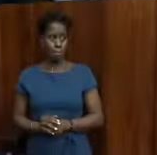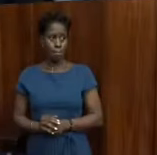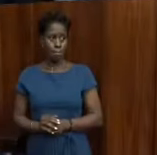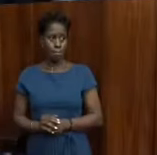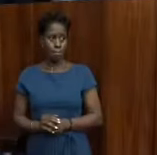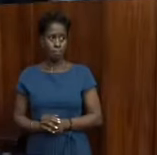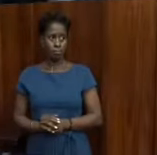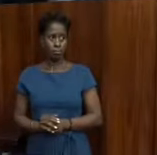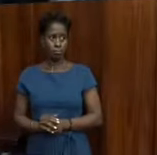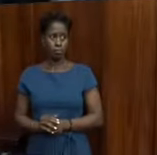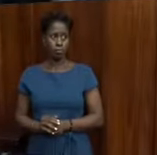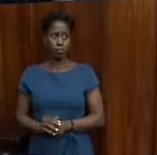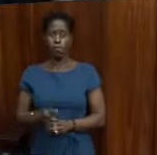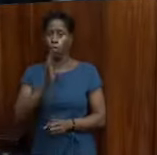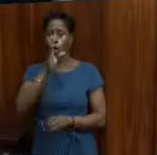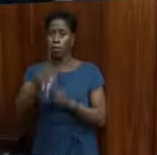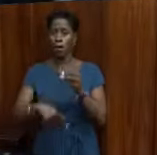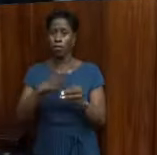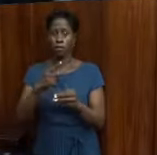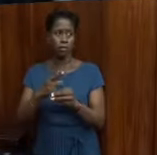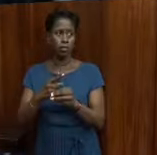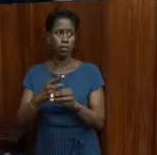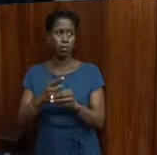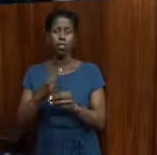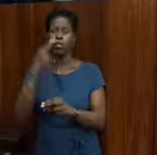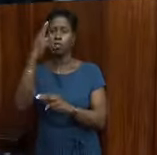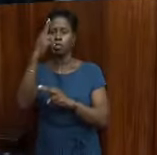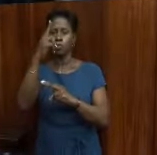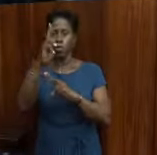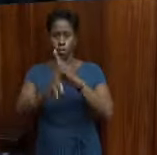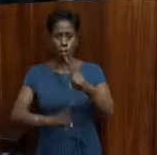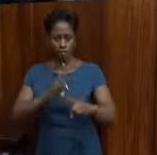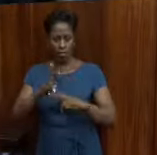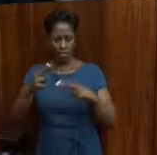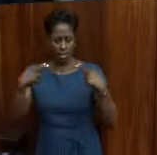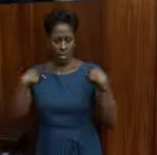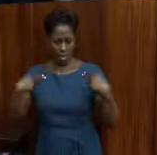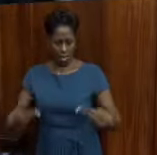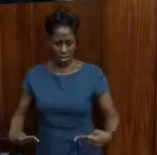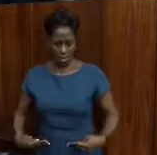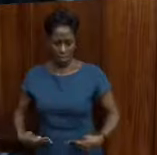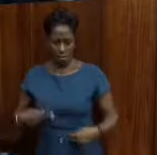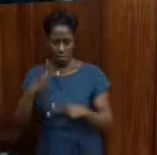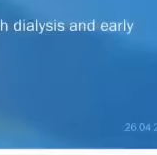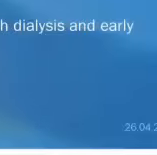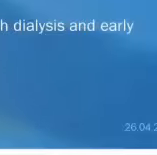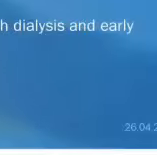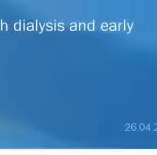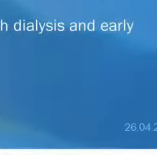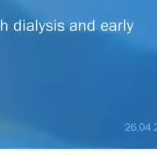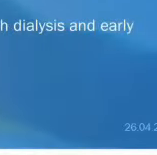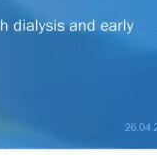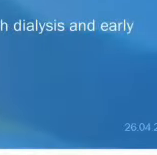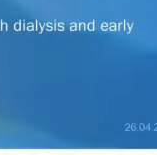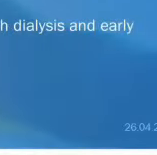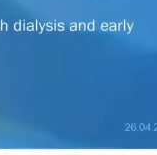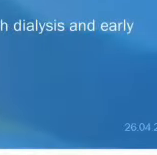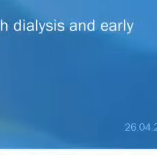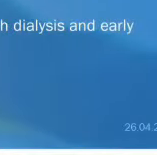Mr. Speaker, we promise that we'll implement universal health care within the first term of our government.